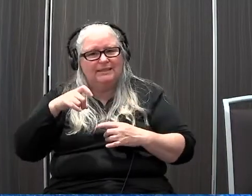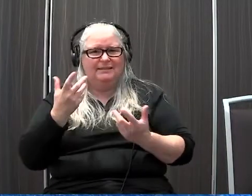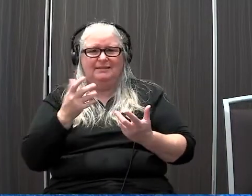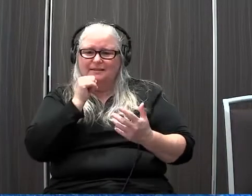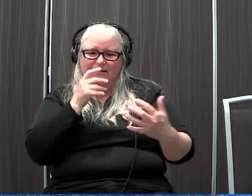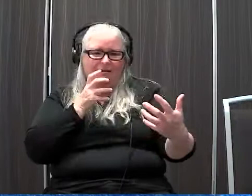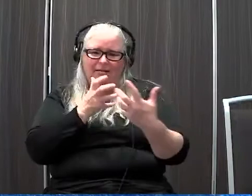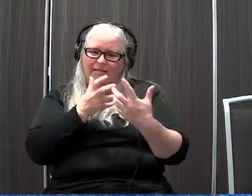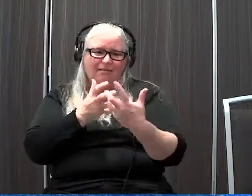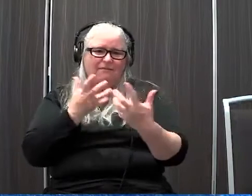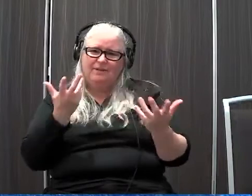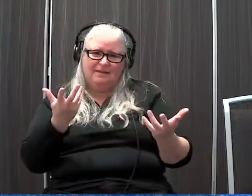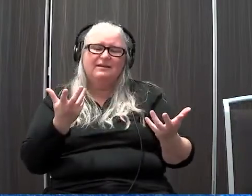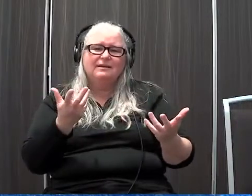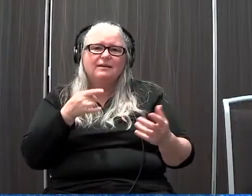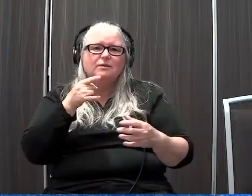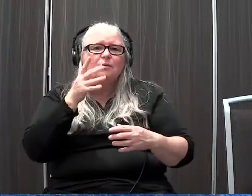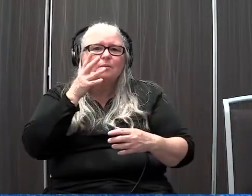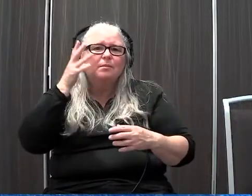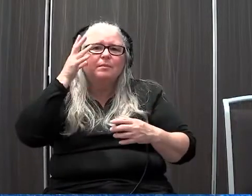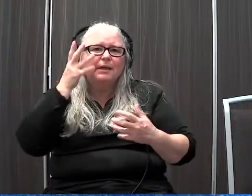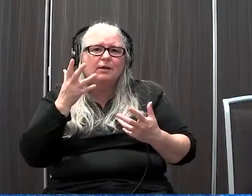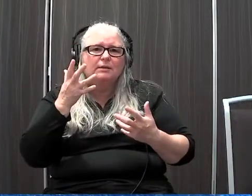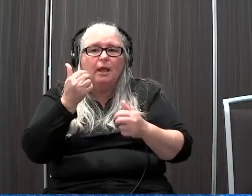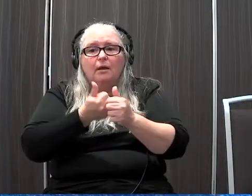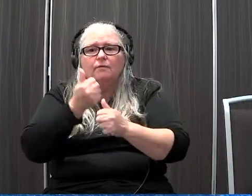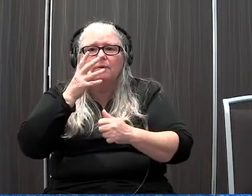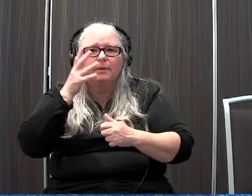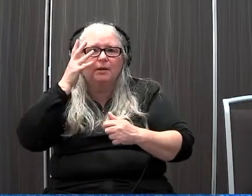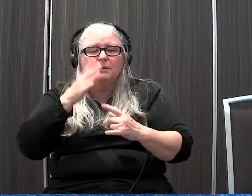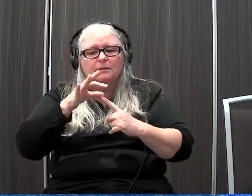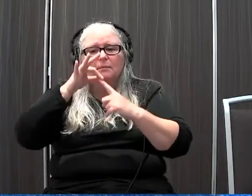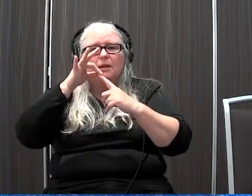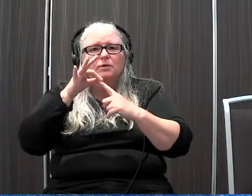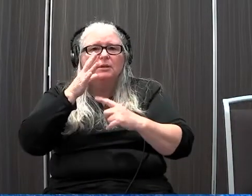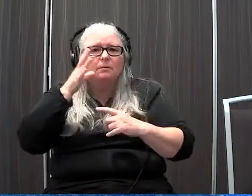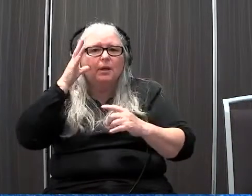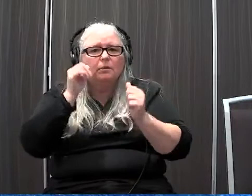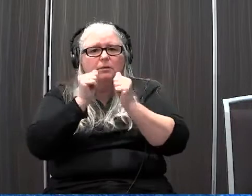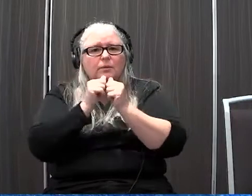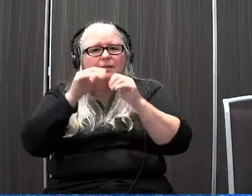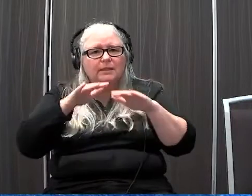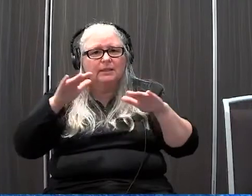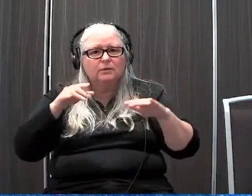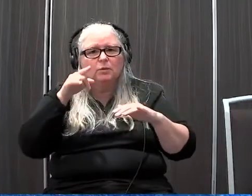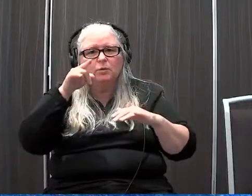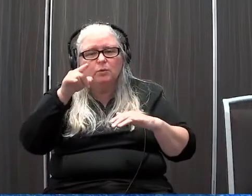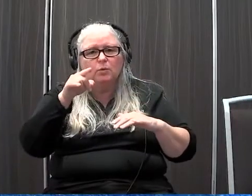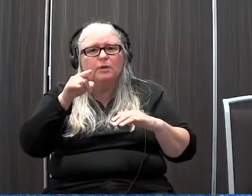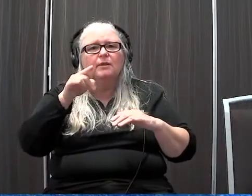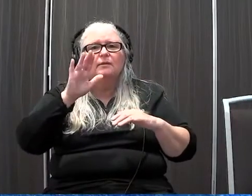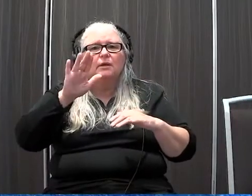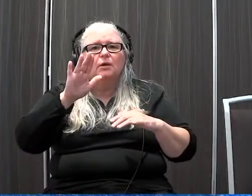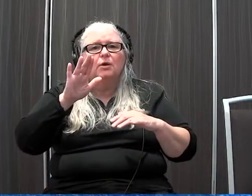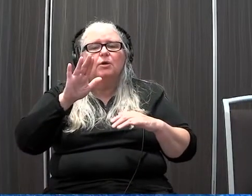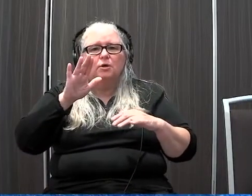really unfortunate because as parents, as every parent, but especially parents of kids with charge, you are their number one advocate. You are there with